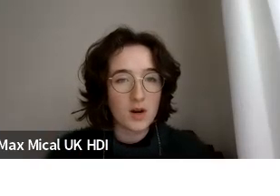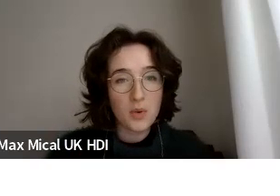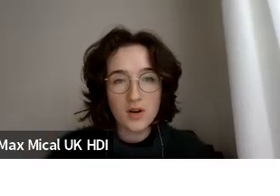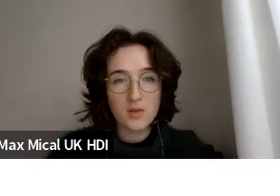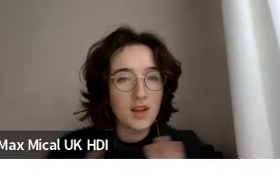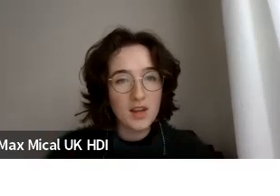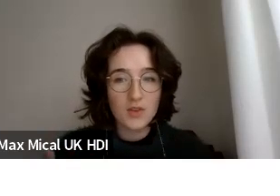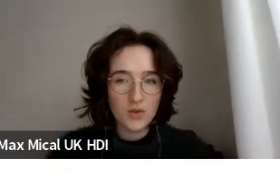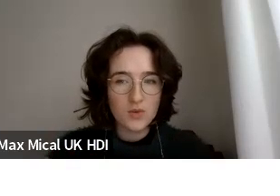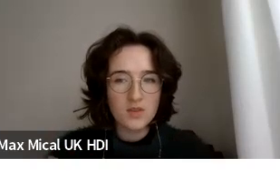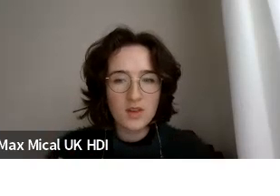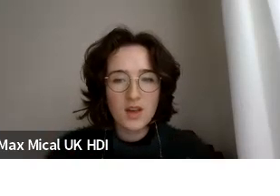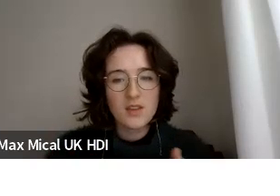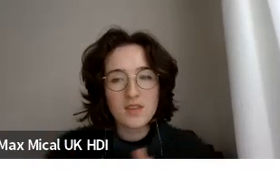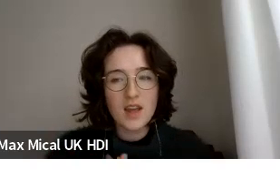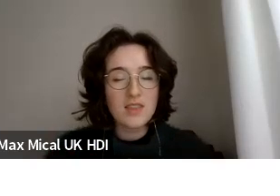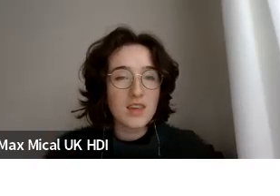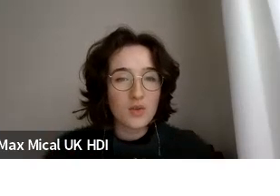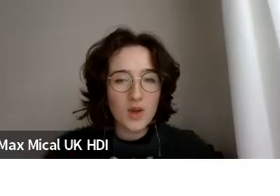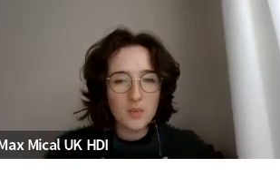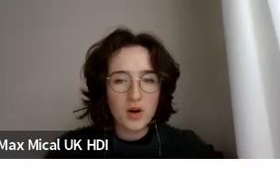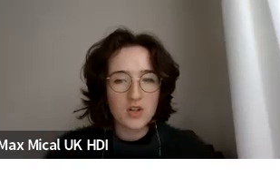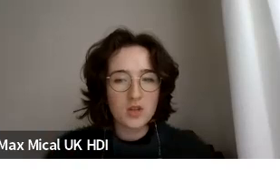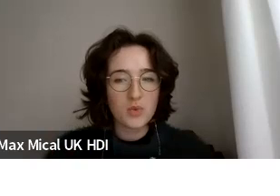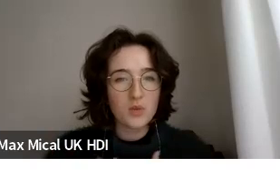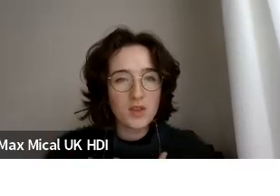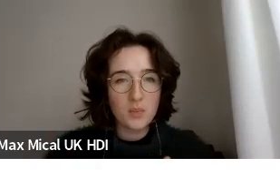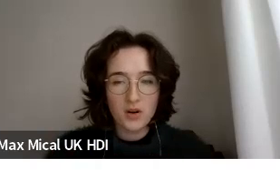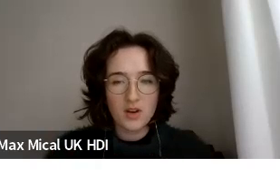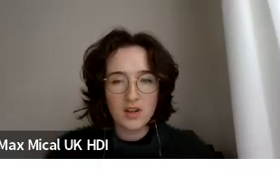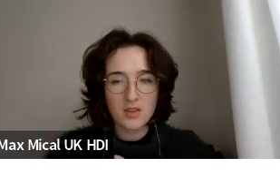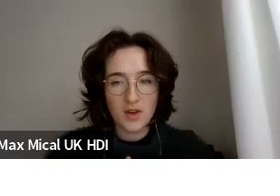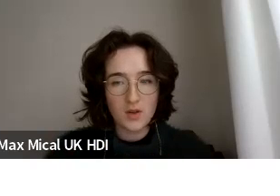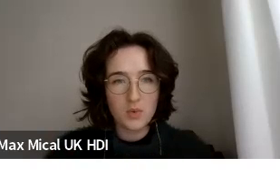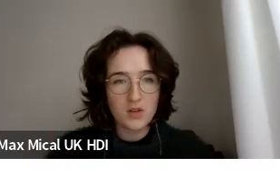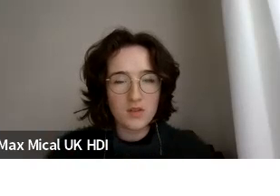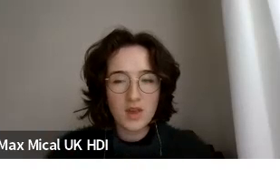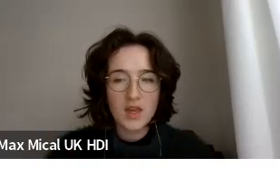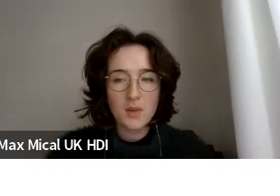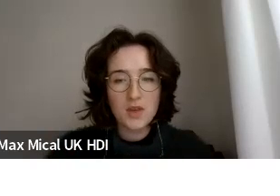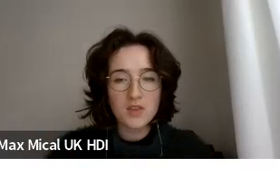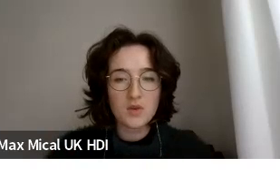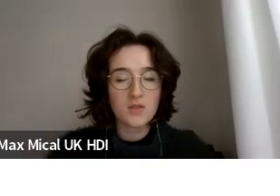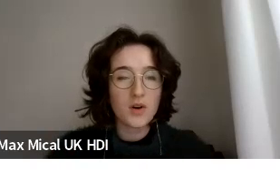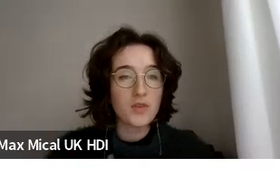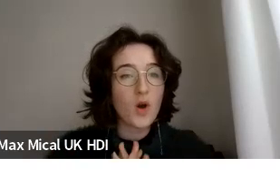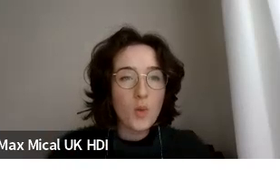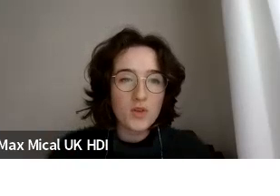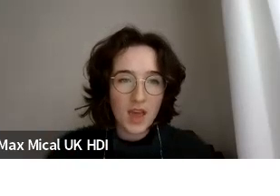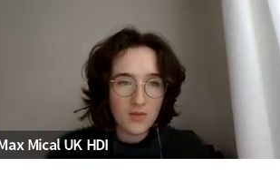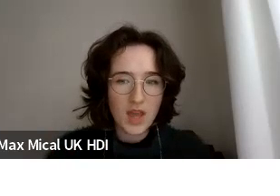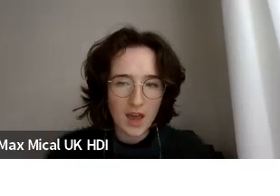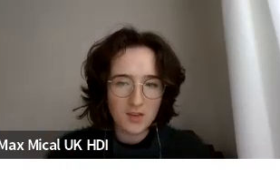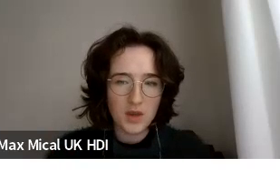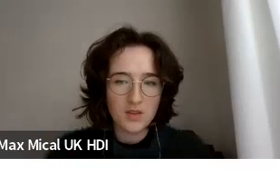solution that our partner might not even use? Design thinking creates a partnership between the partner and the developers. KPFC was involved in